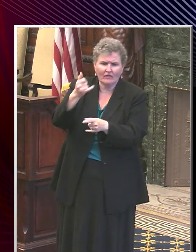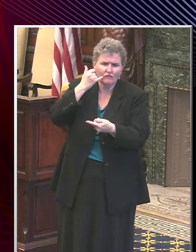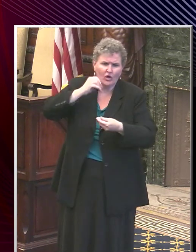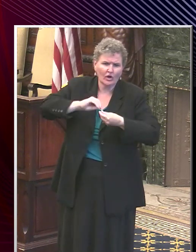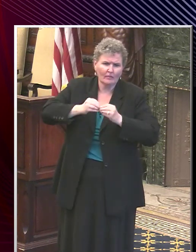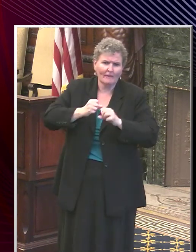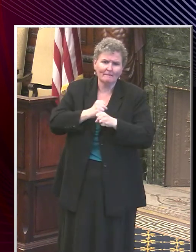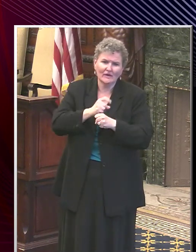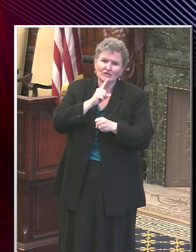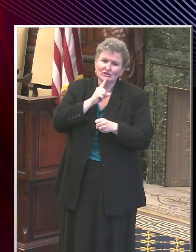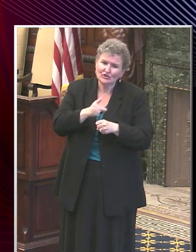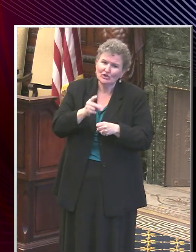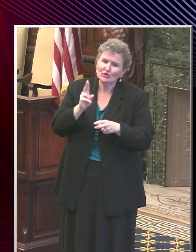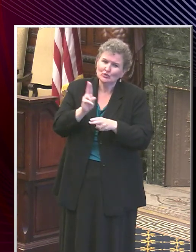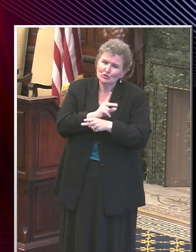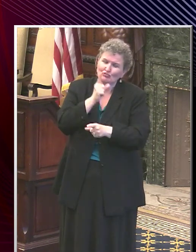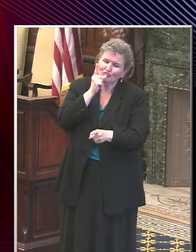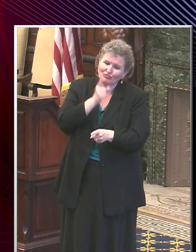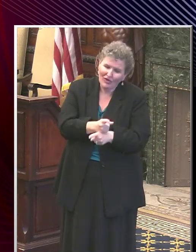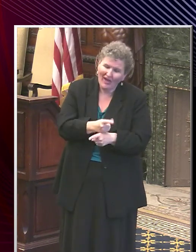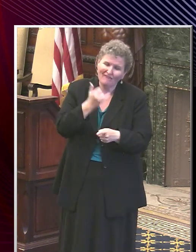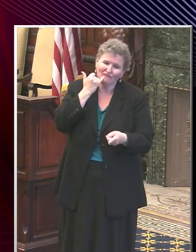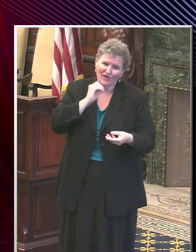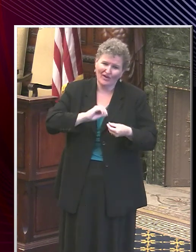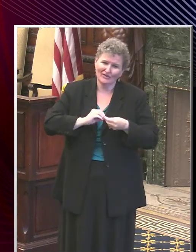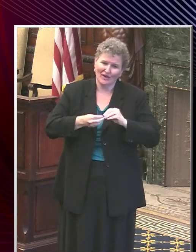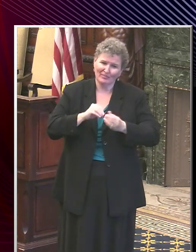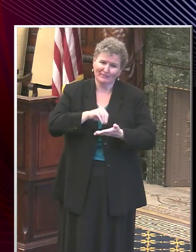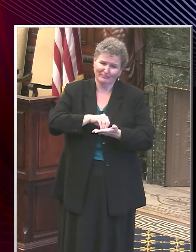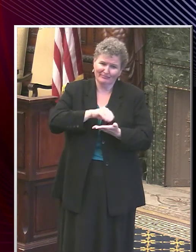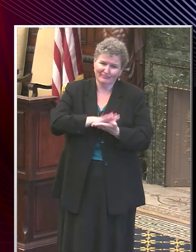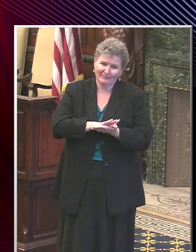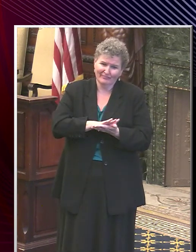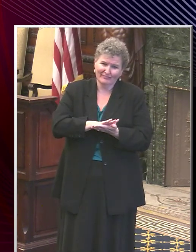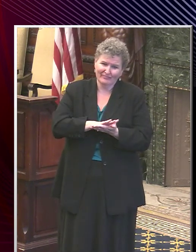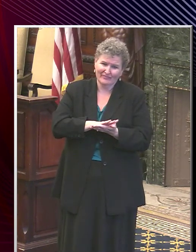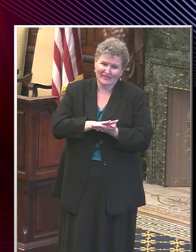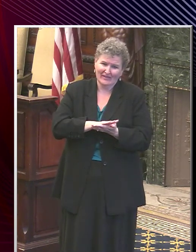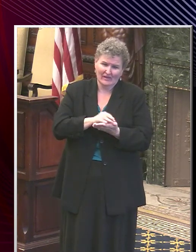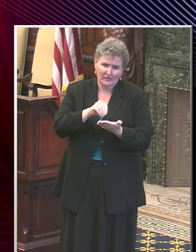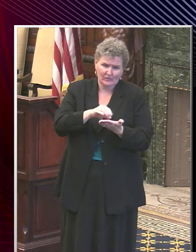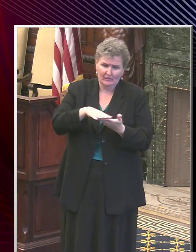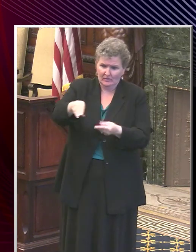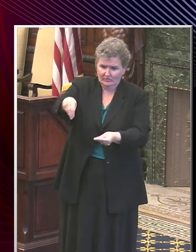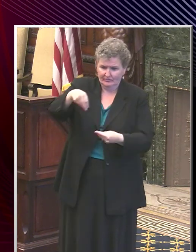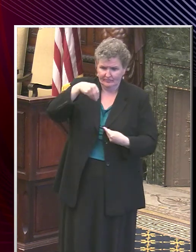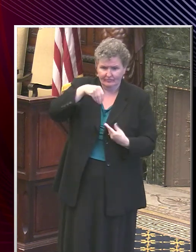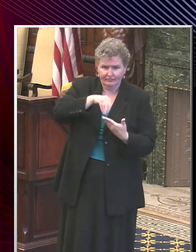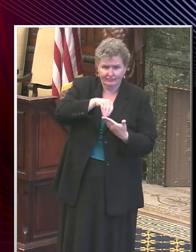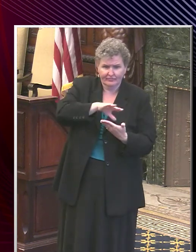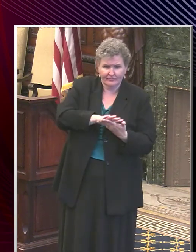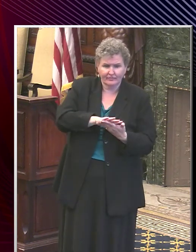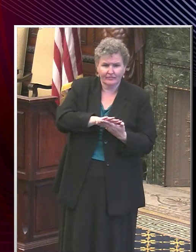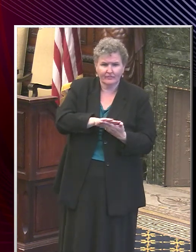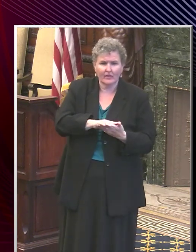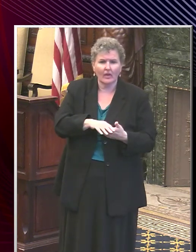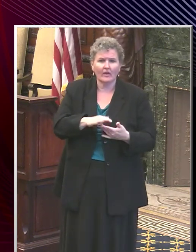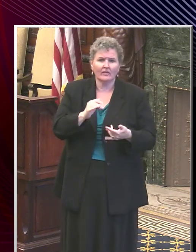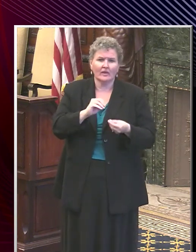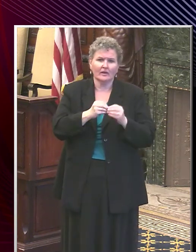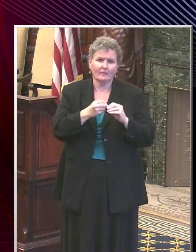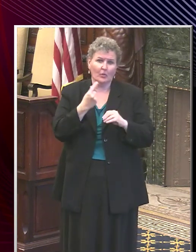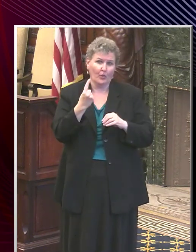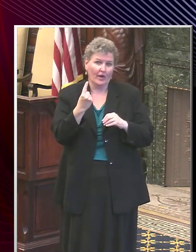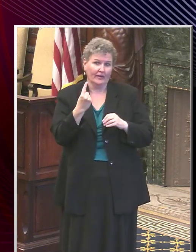there so that we get that. And then we get that information off the laboratory reports. So that's probably number one. And the second